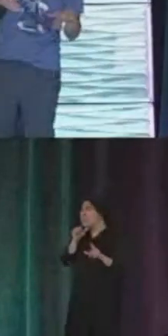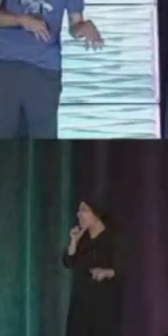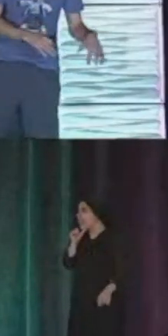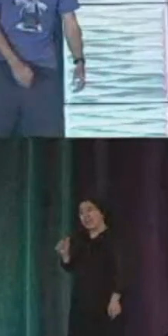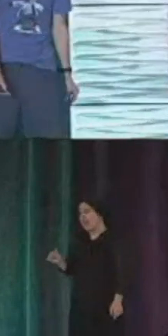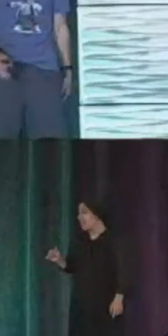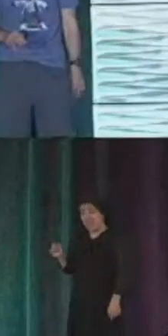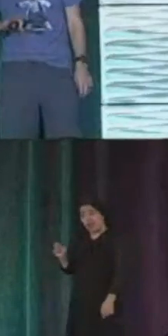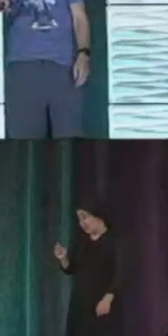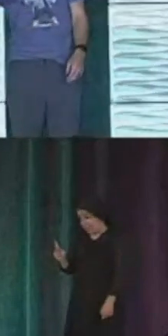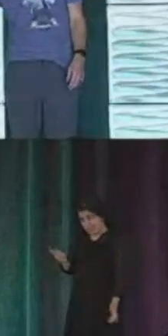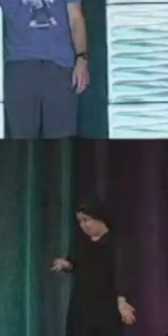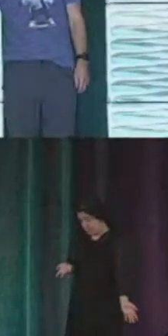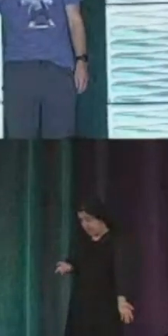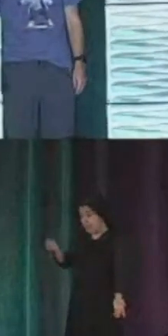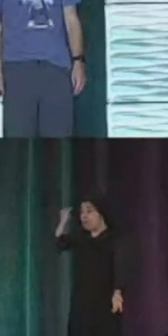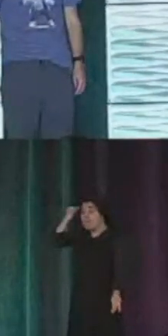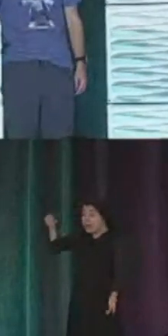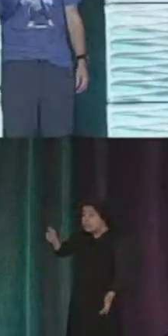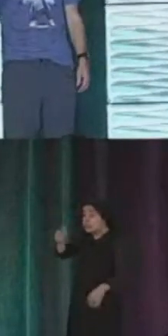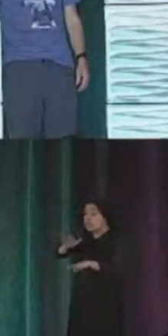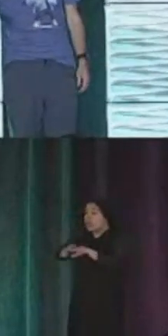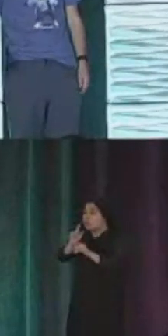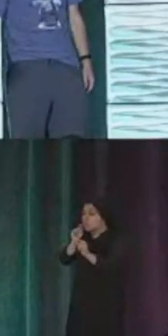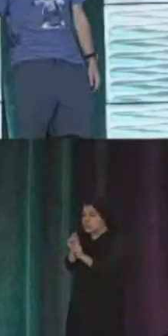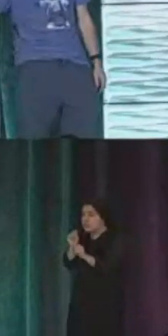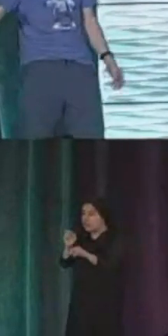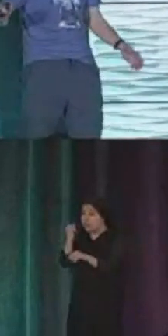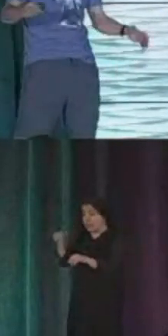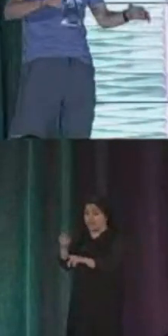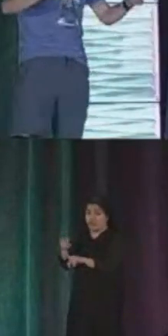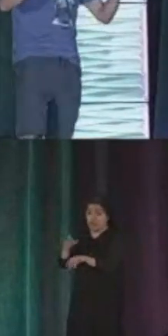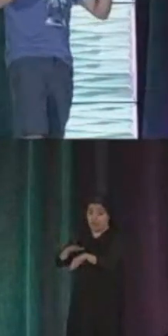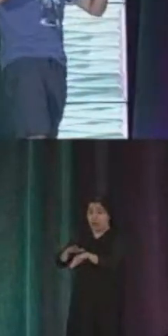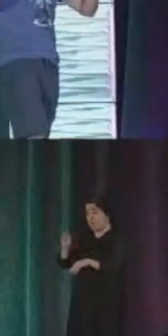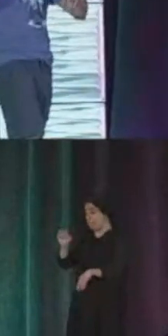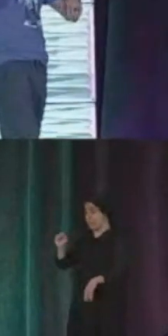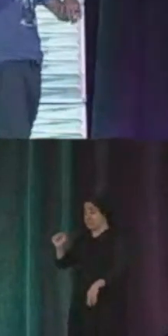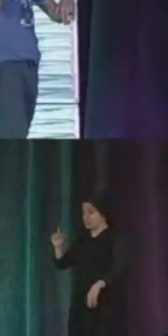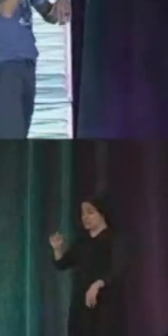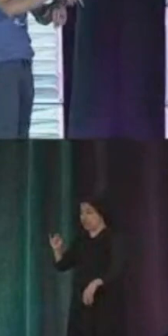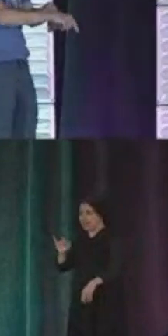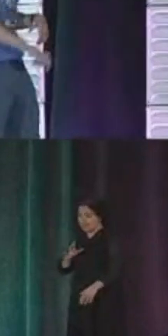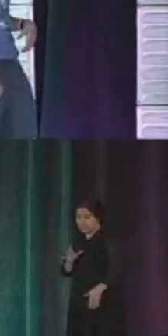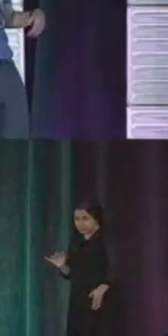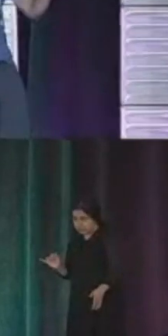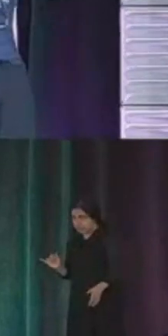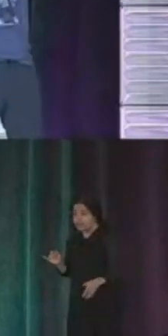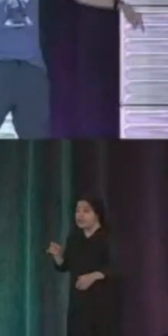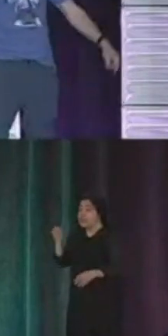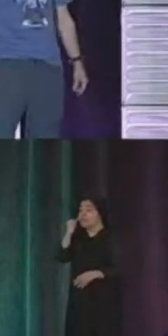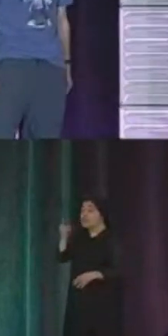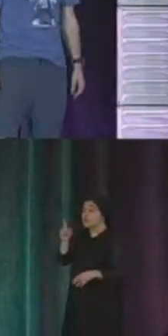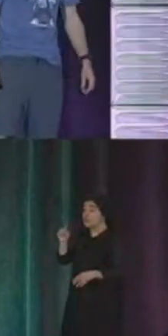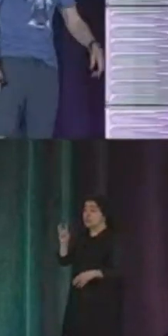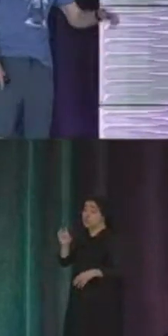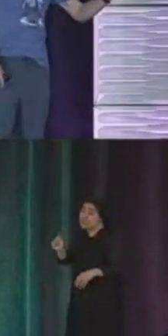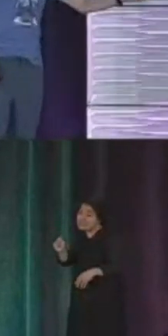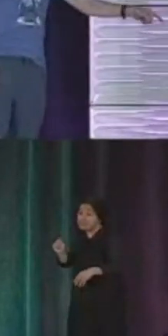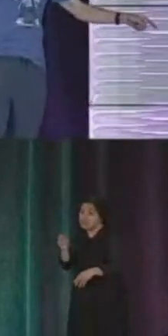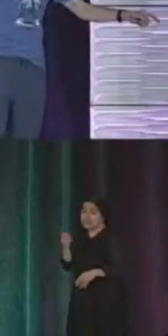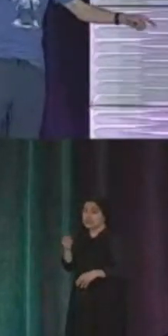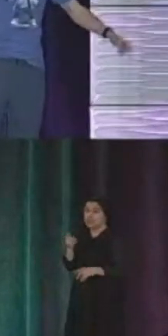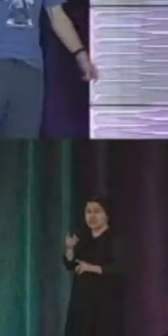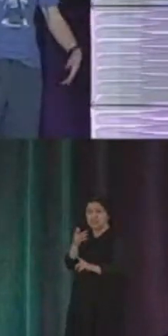on Twitter, or if you want Mastodon, that's fine too. And you go to favorite a tweet or a toot. Do they